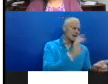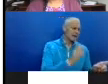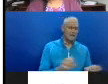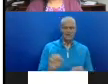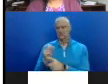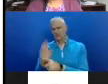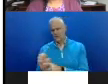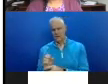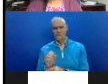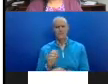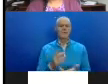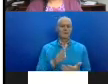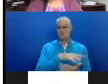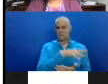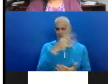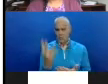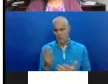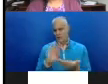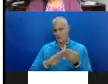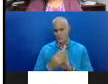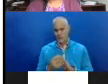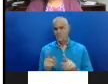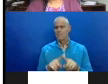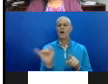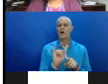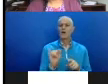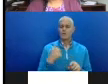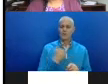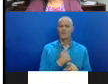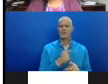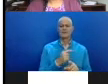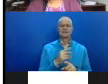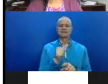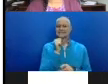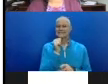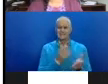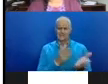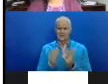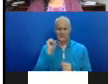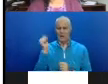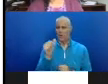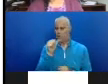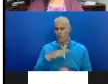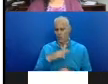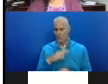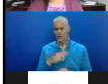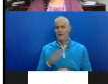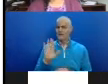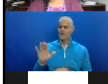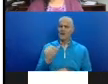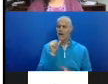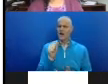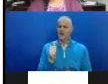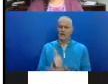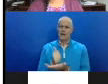queer community. But I would also argue in terms of, we've also done a disservice for all the women who want to address their unhelpful